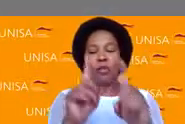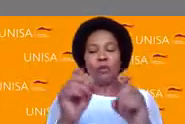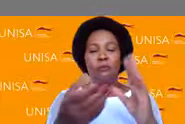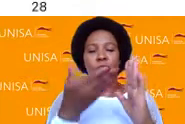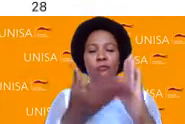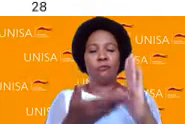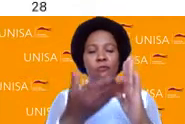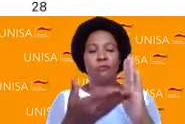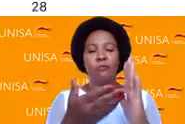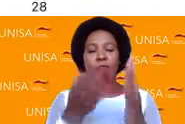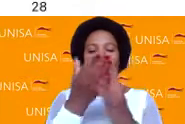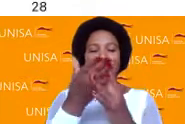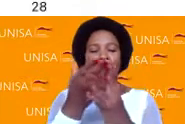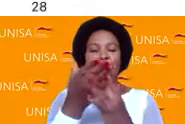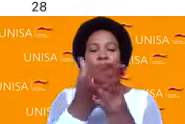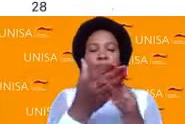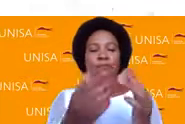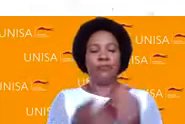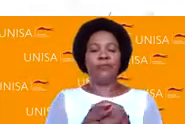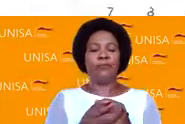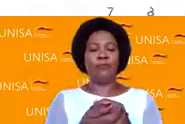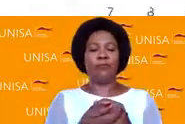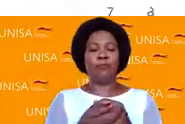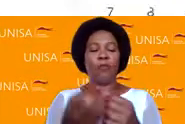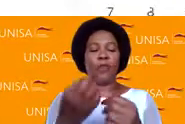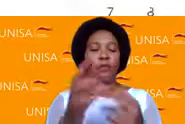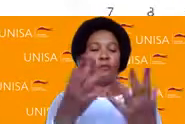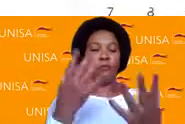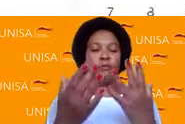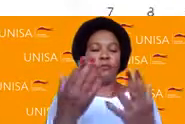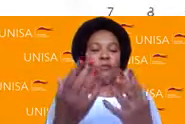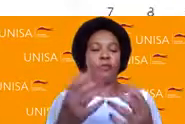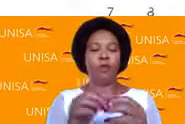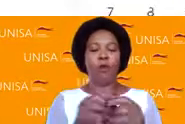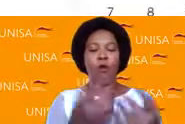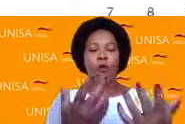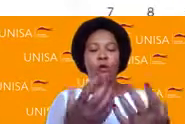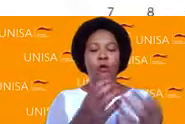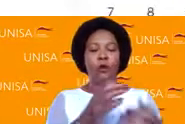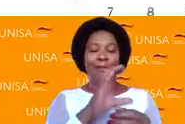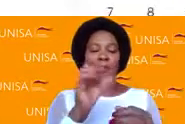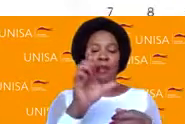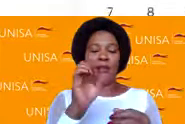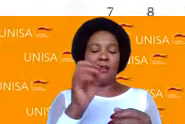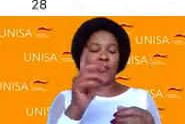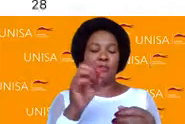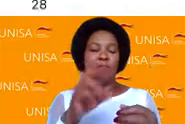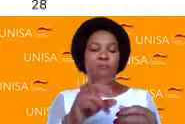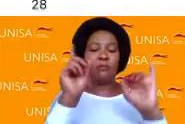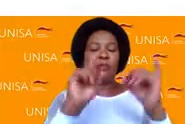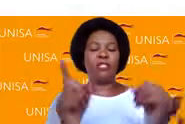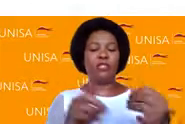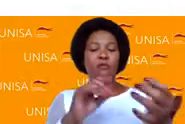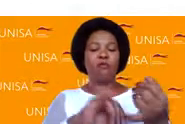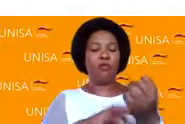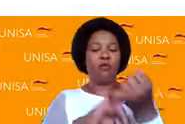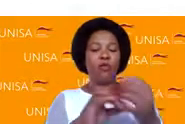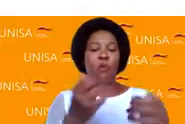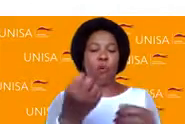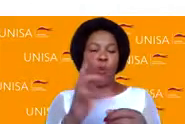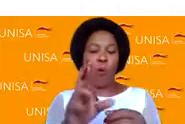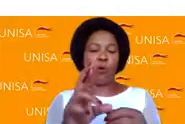that as well, or just the calendar for the specific course. But otherwise, you will focus on